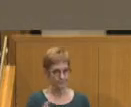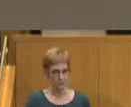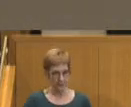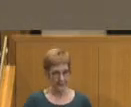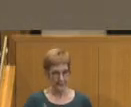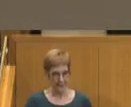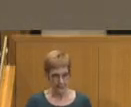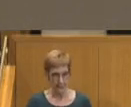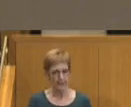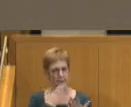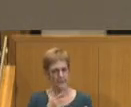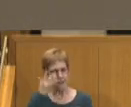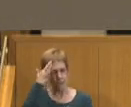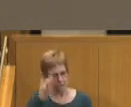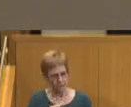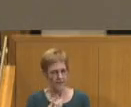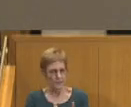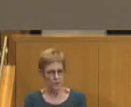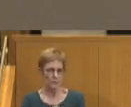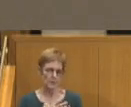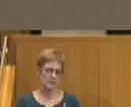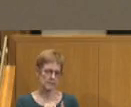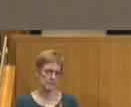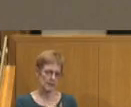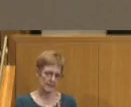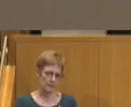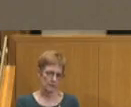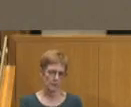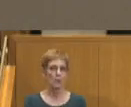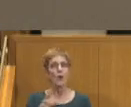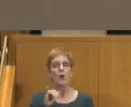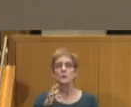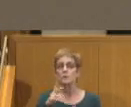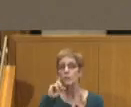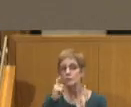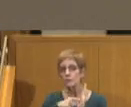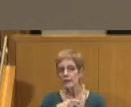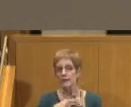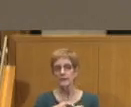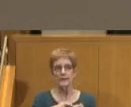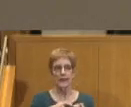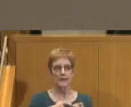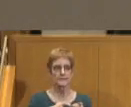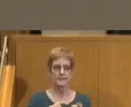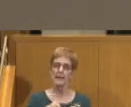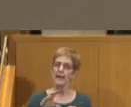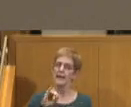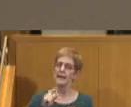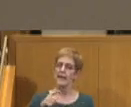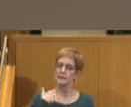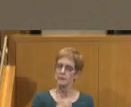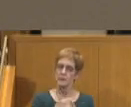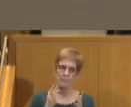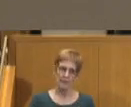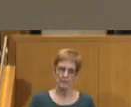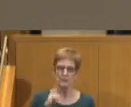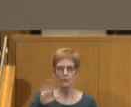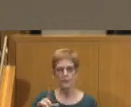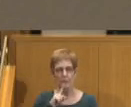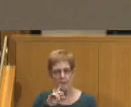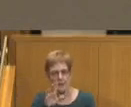without them. I want to recognize Amanda Birch. As Justin had said earlier, she is the best, and I'm so grateful to